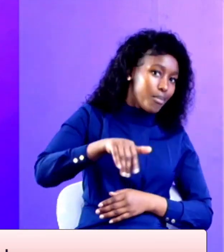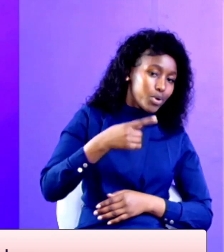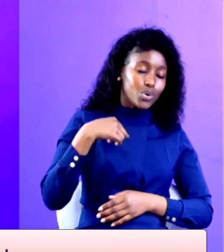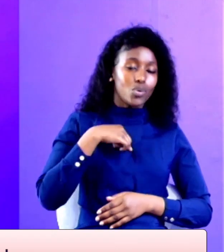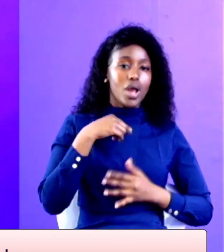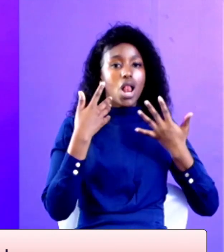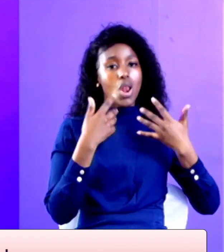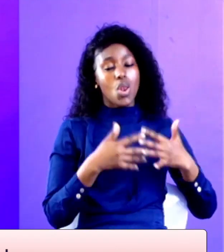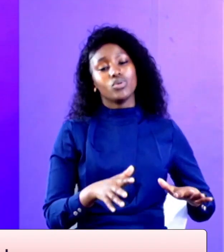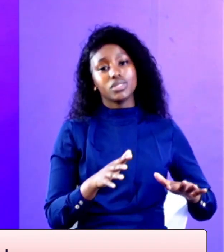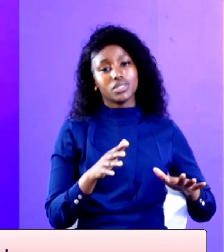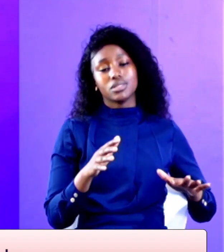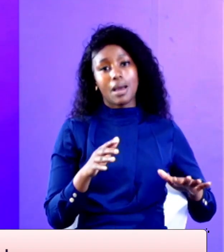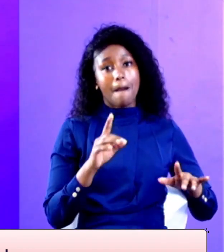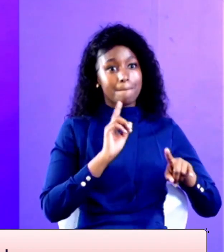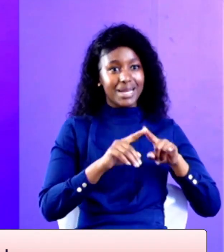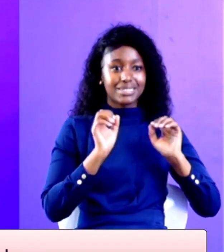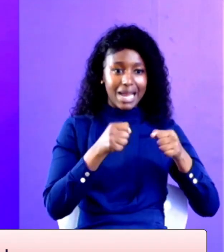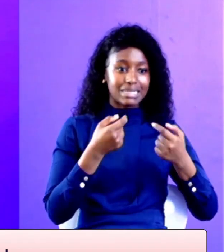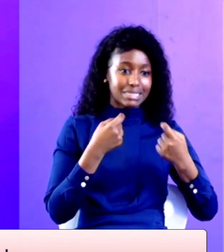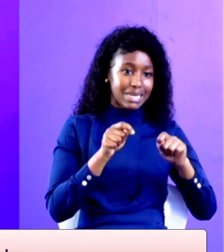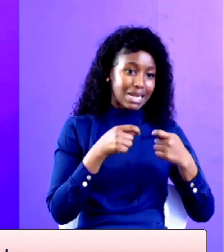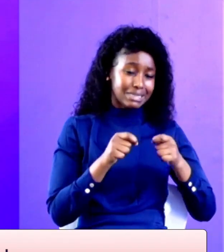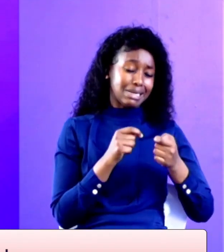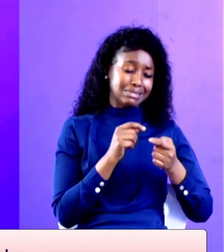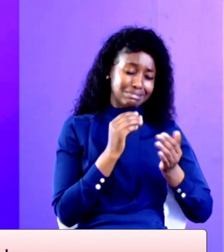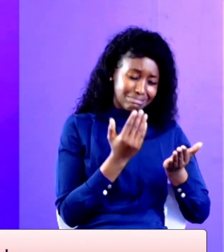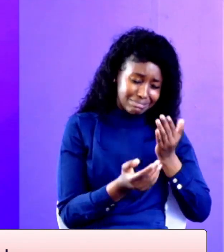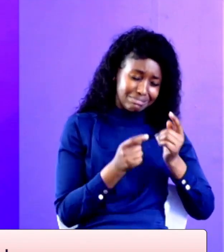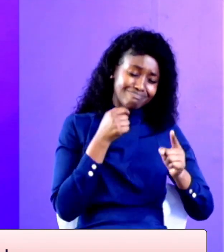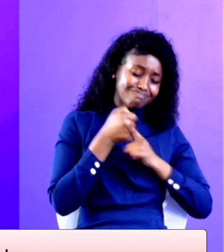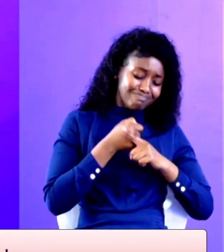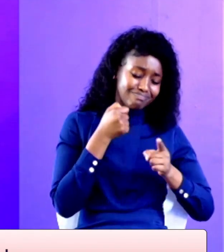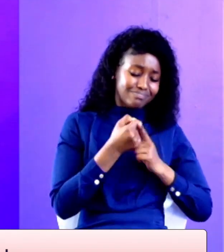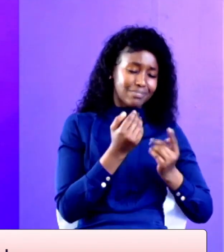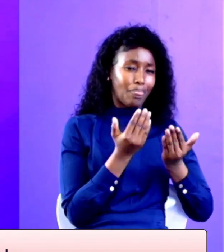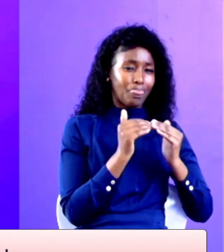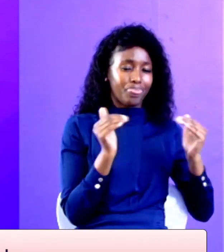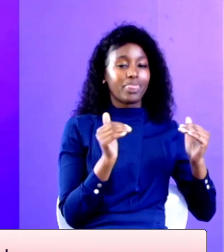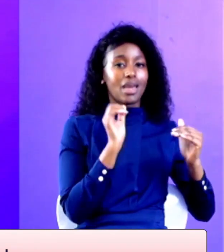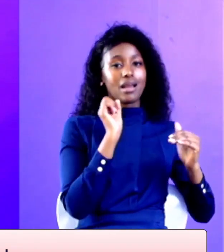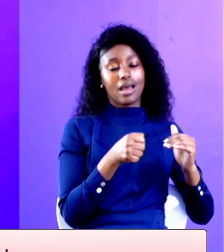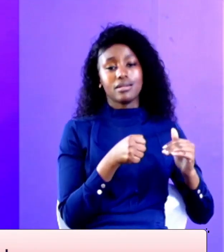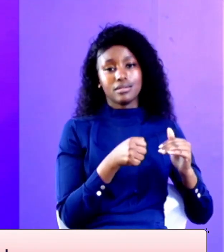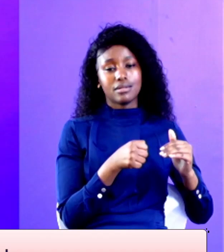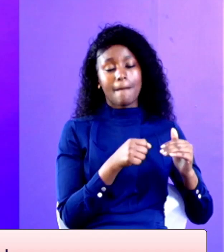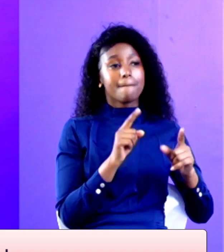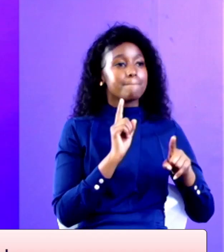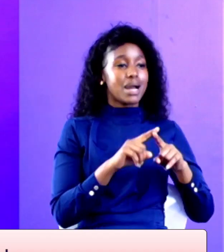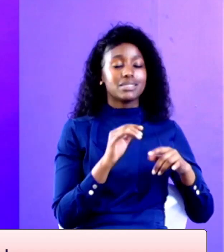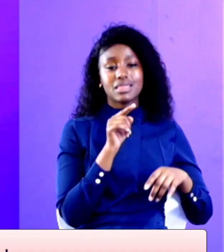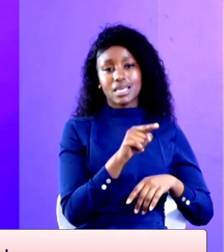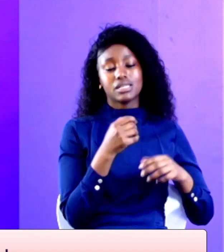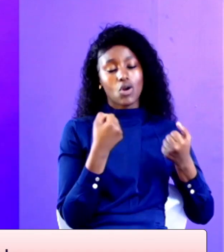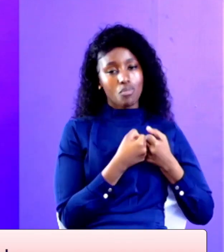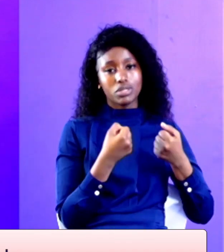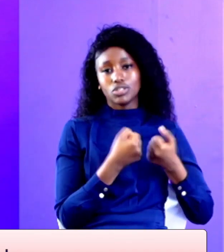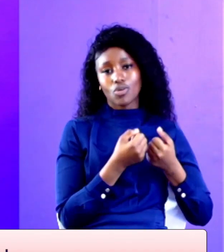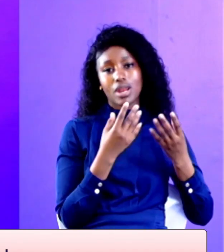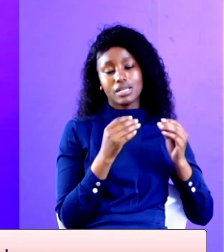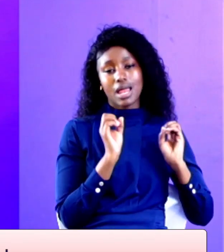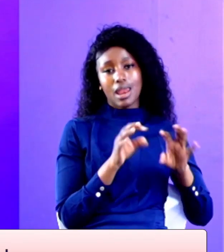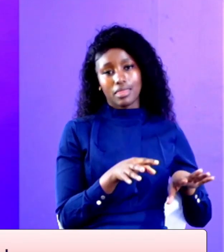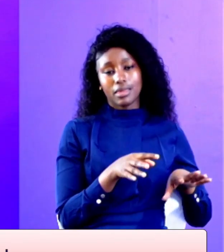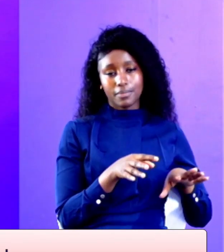can try is against Congo, if we can draw against them. You know? But this is a group of death,